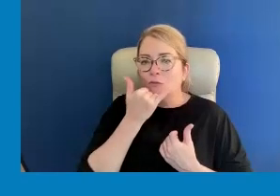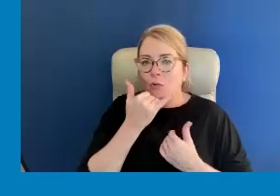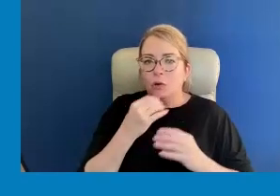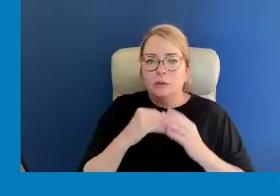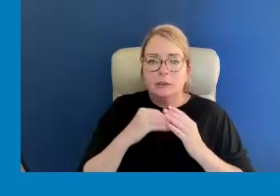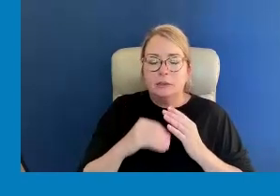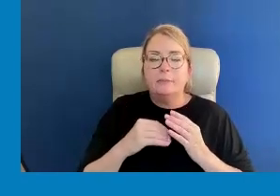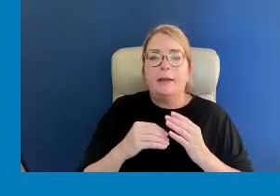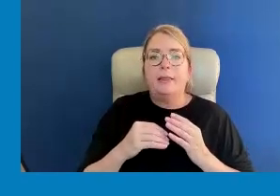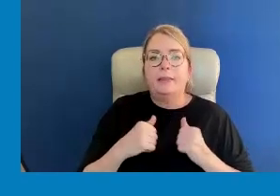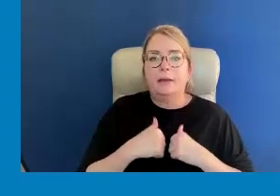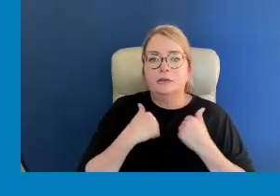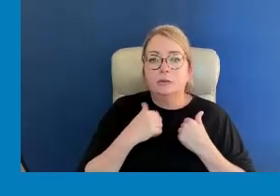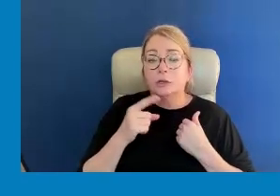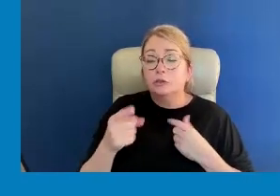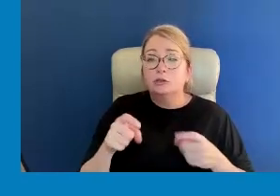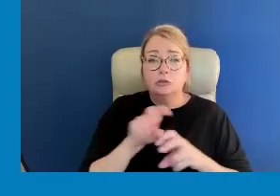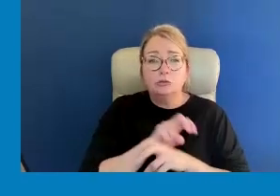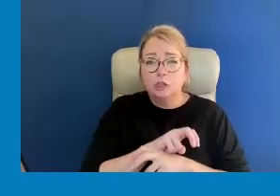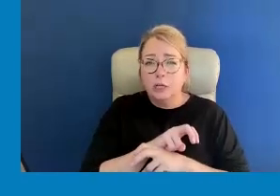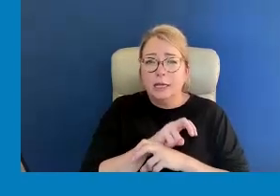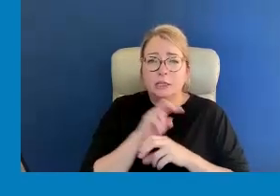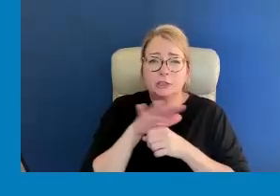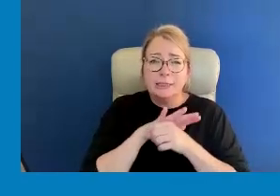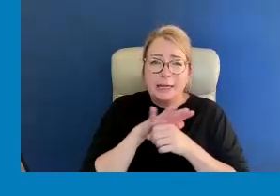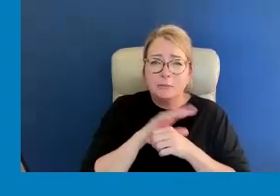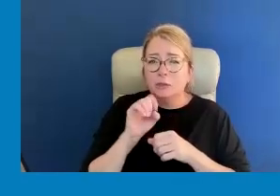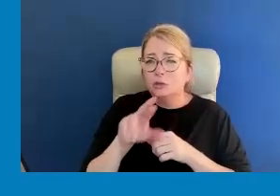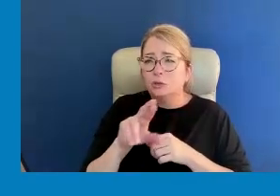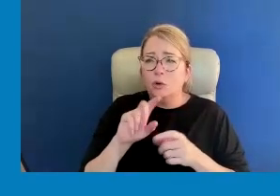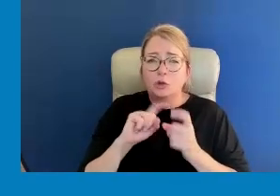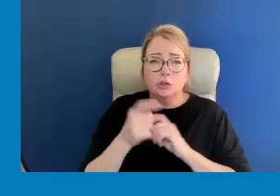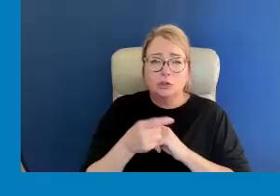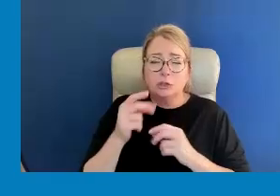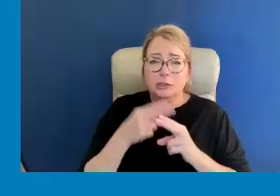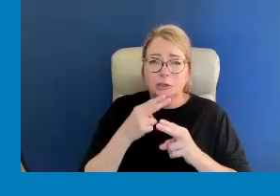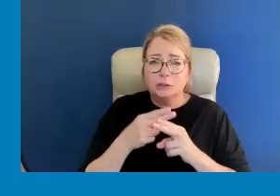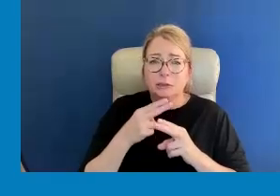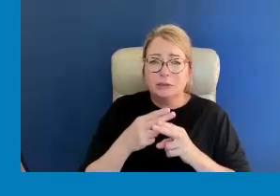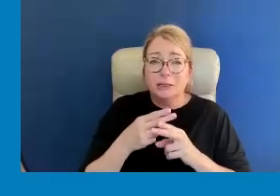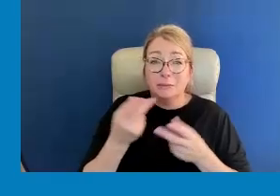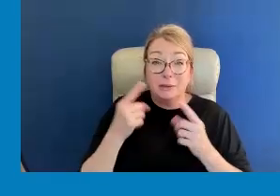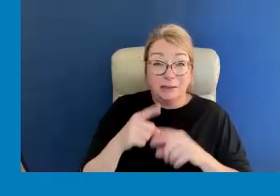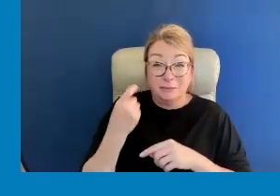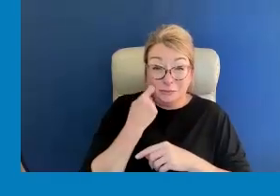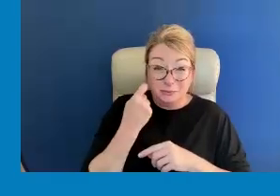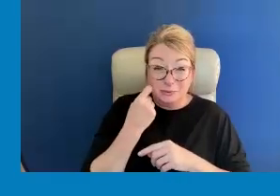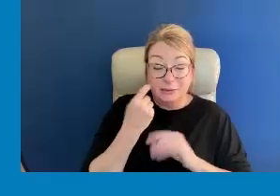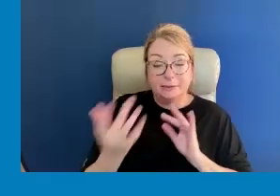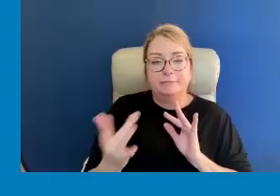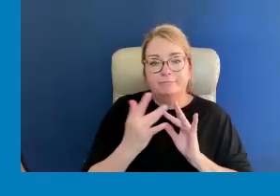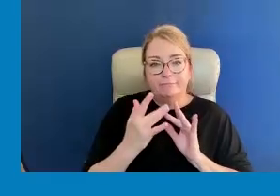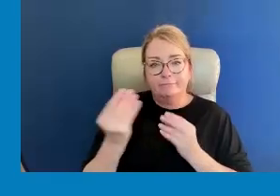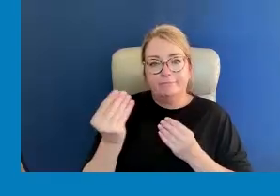you've changed campuses. So if that has happened within the last 2 to 3 months, please reach out to us. If you're having difficulty getting